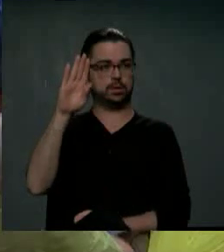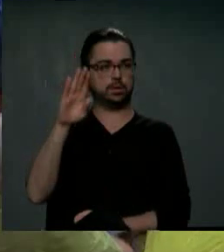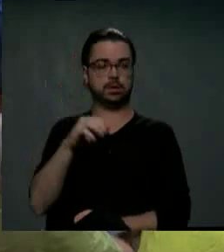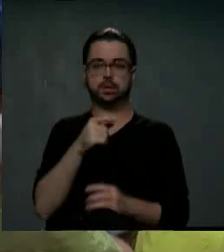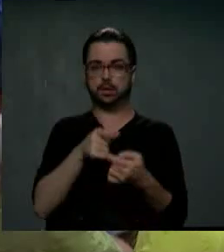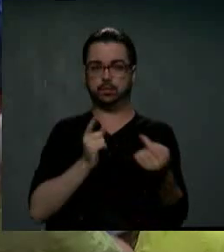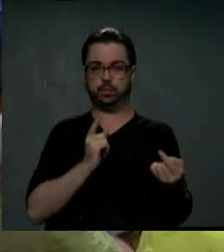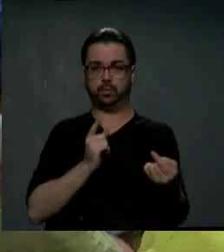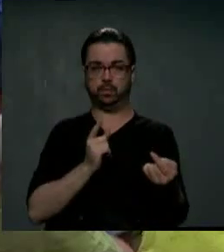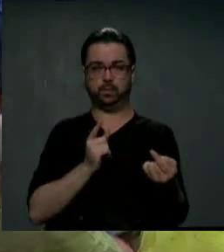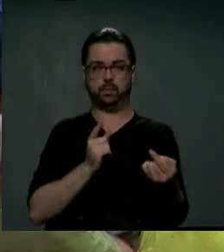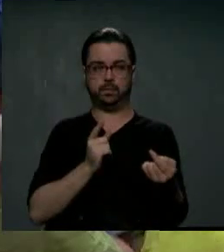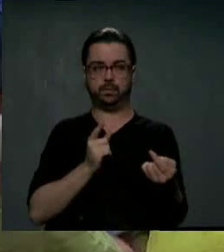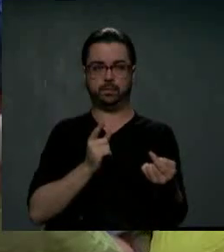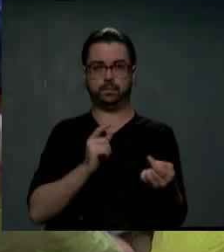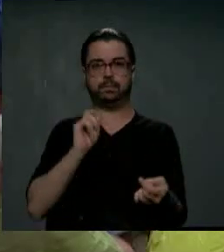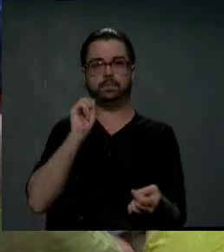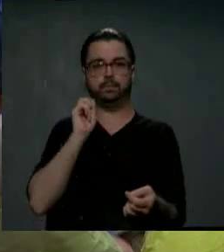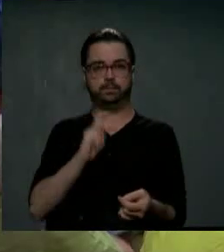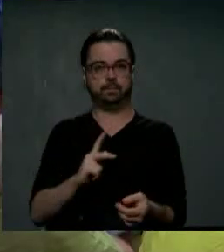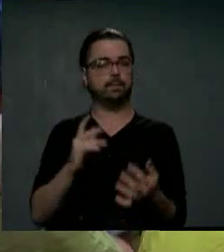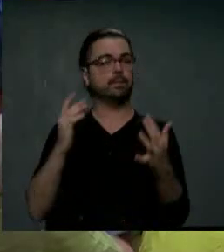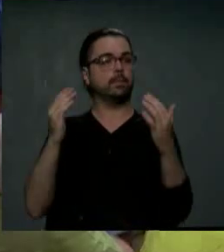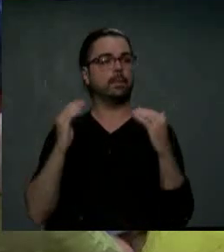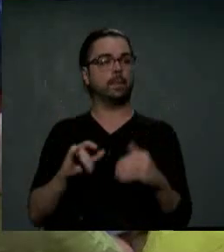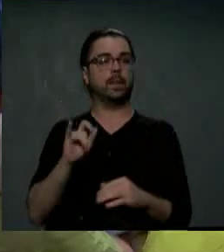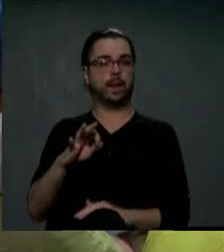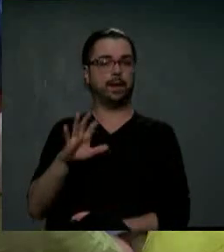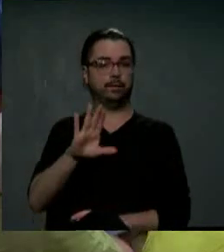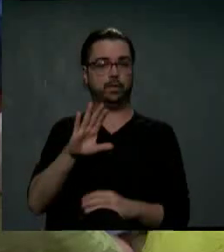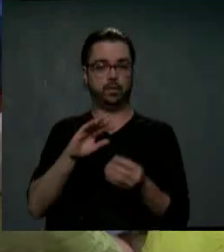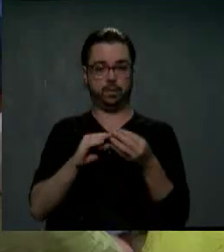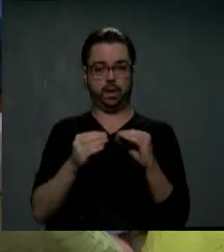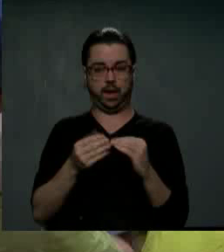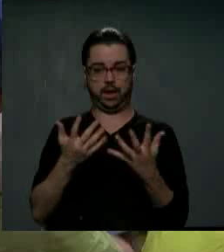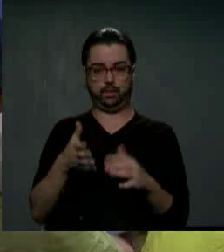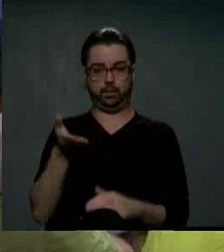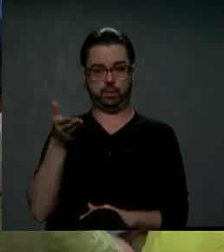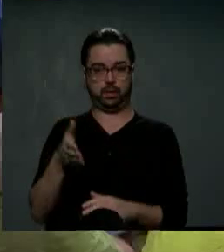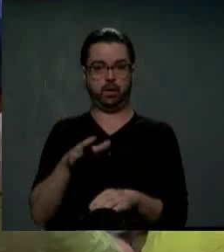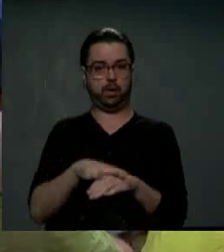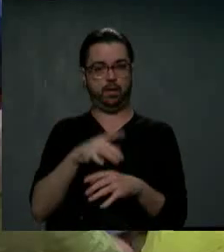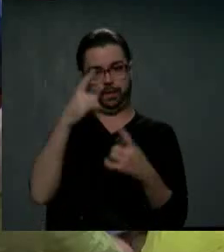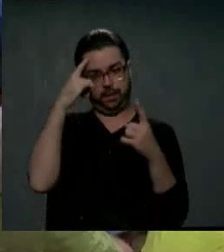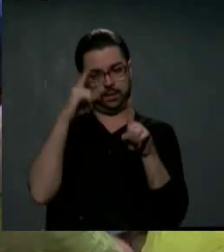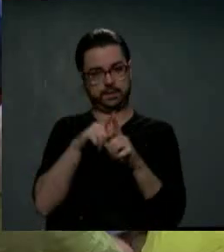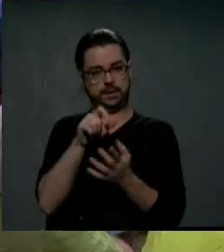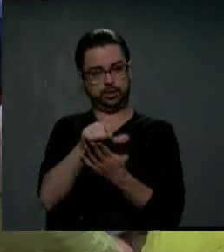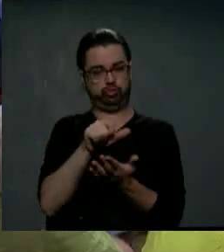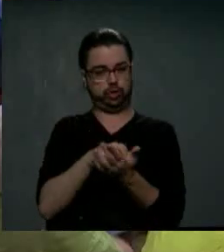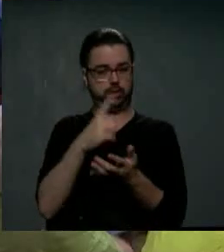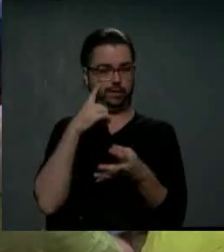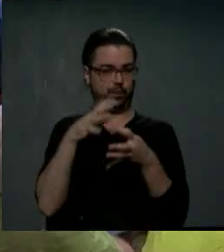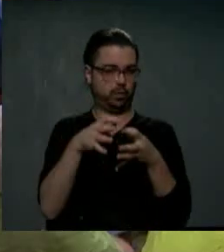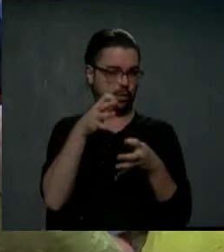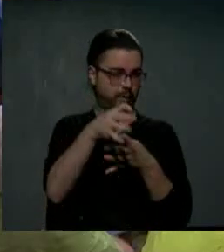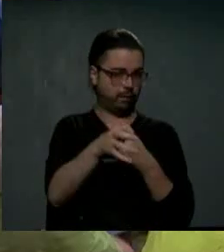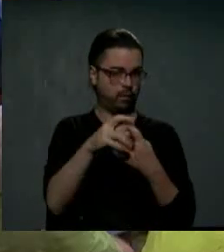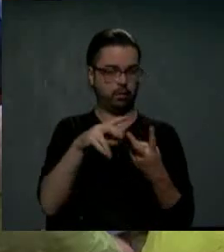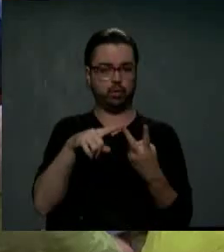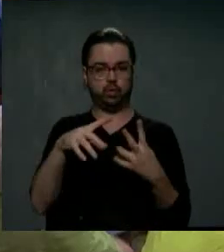not approve? Okay. If you heard your item that was on the consent agenda for a deferral or